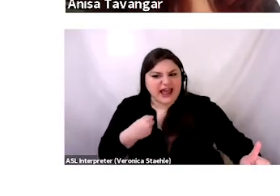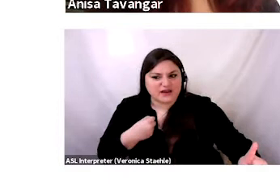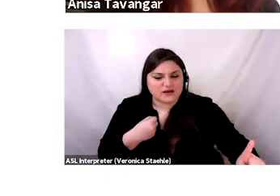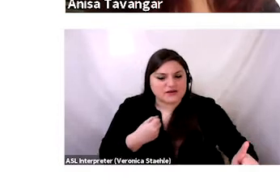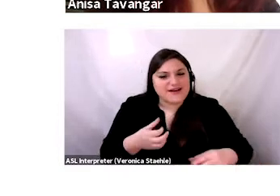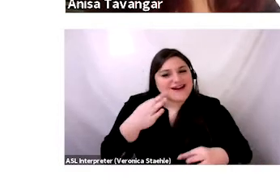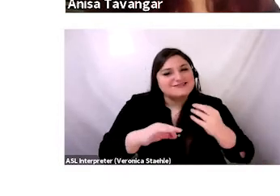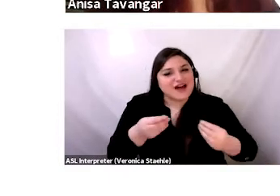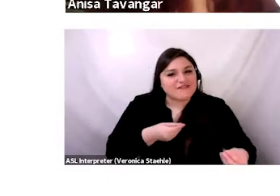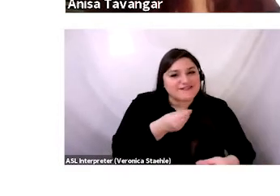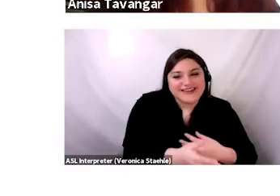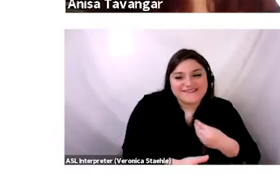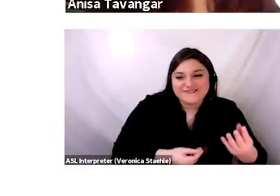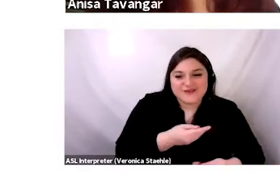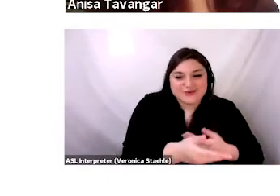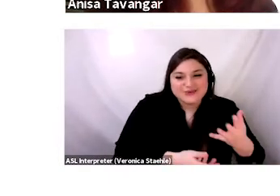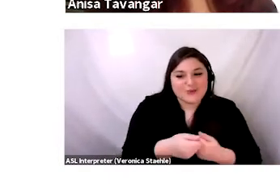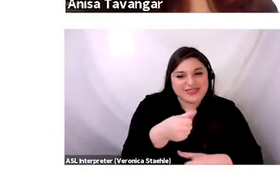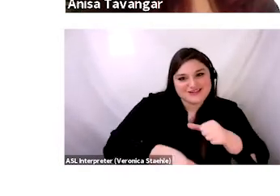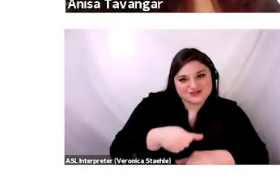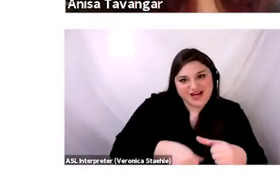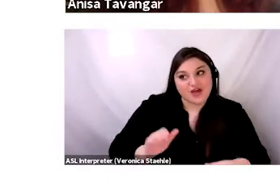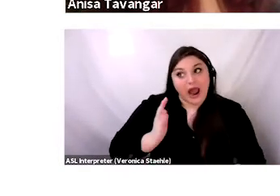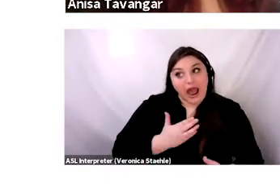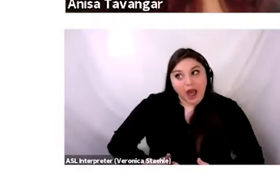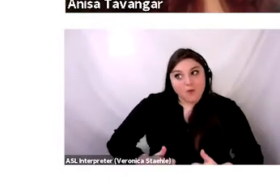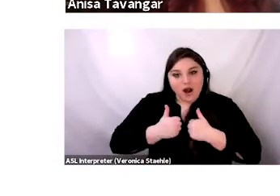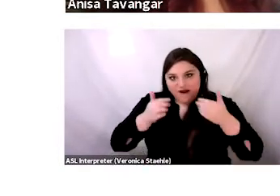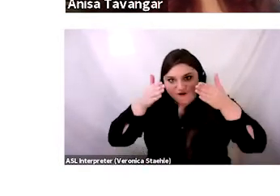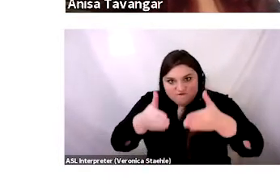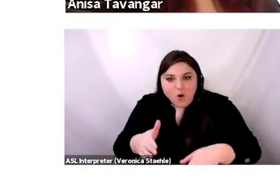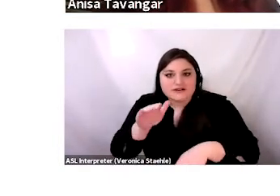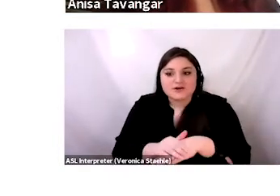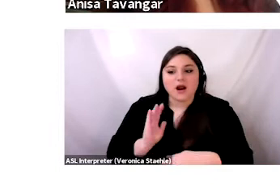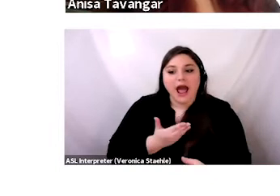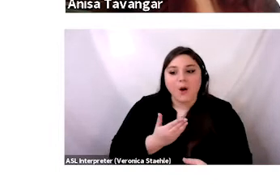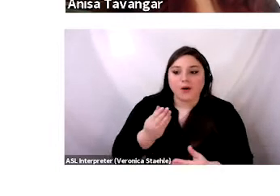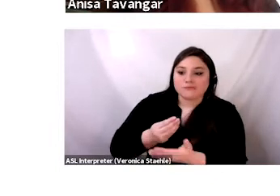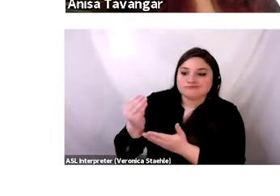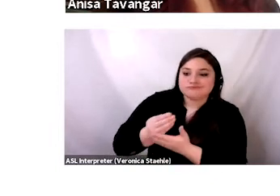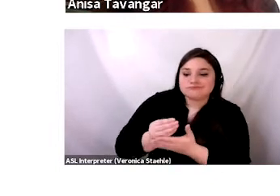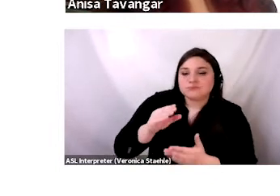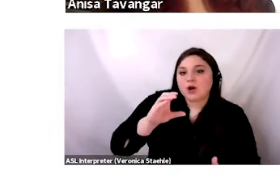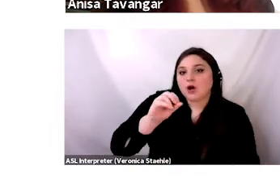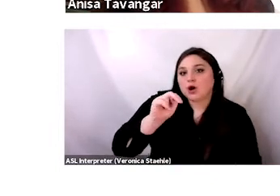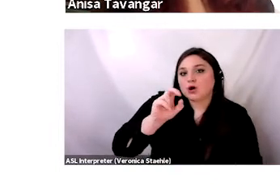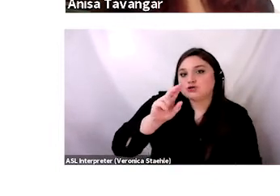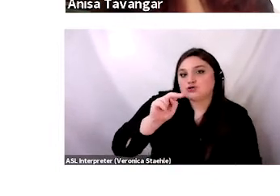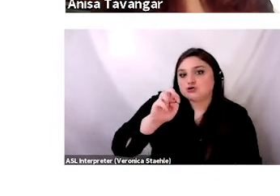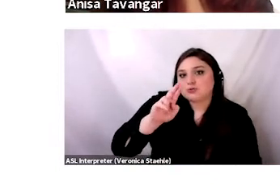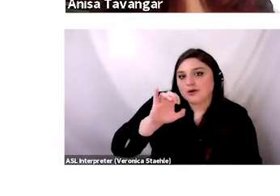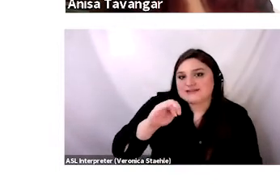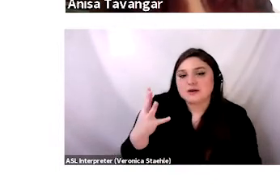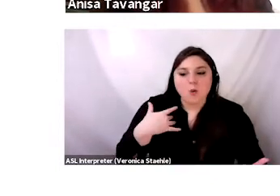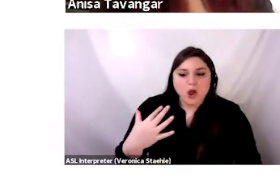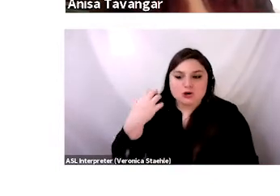So when we're centered on consumerism, our individual lives are centered on our material needs as opposed to our spiritual